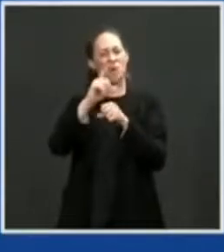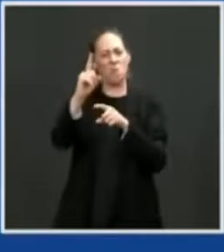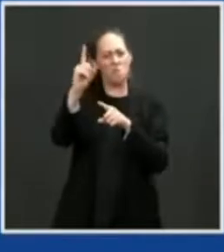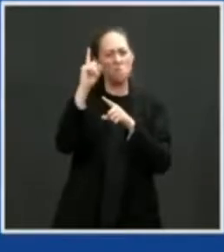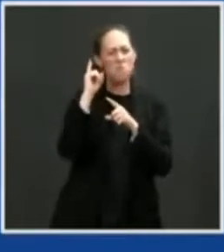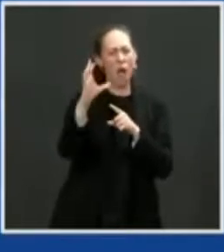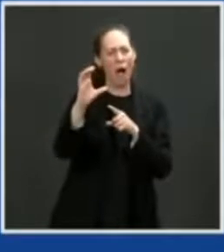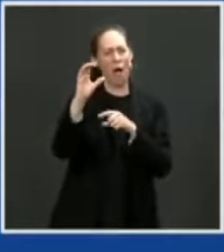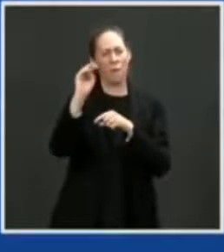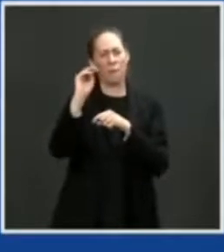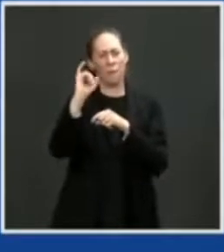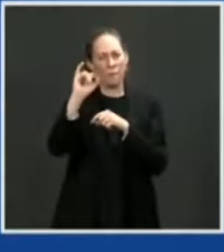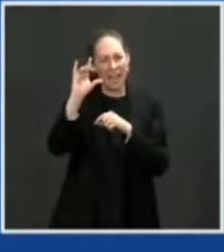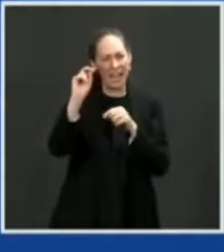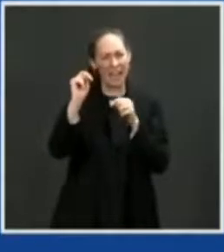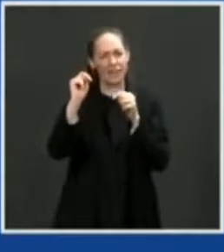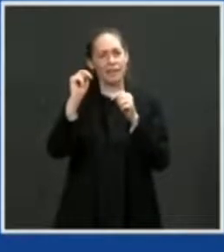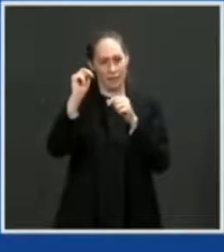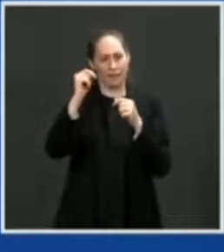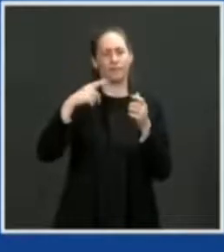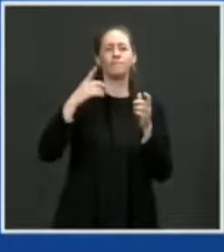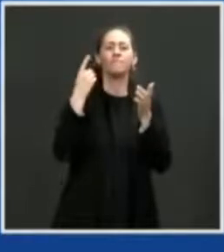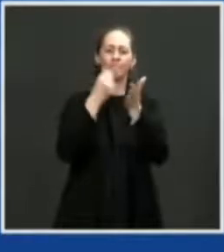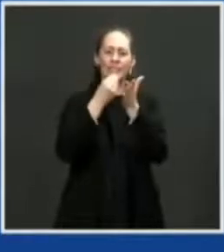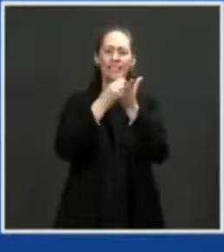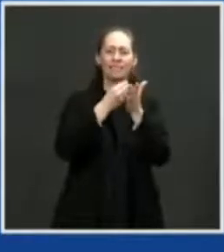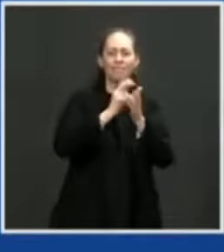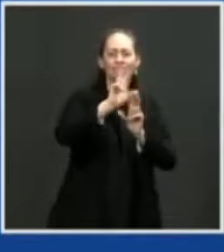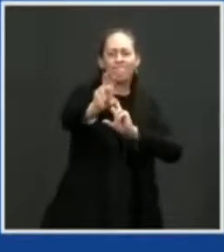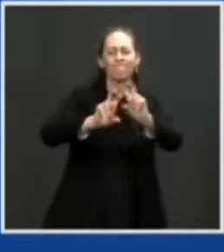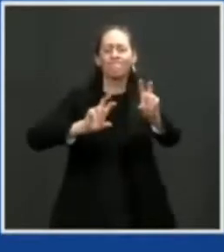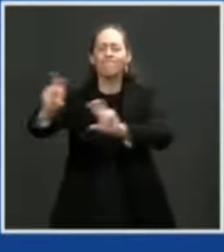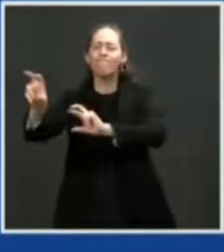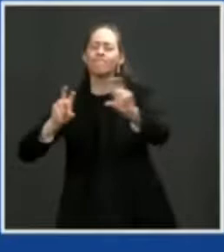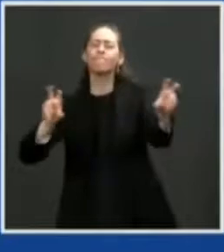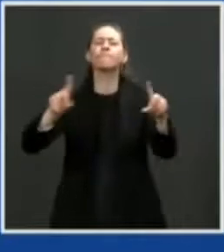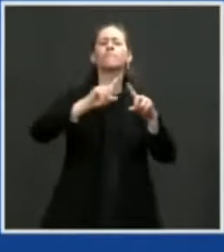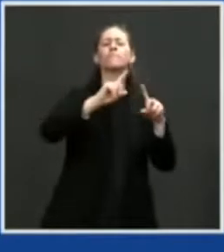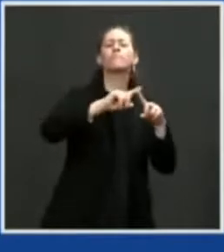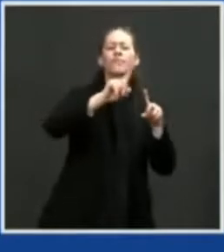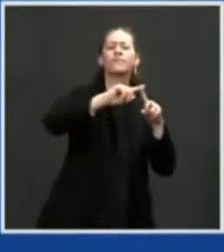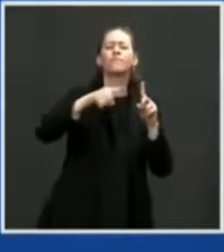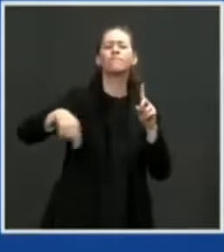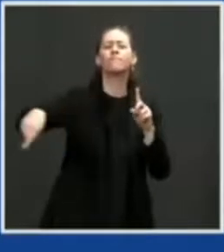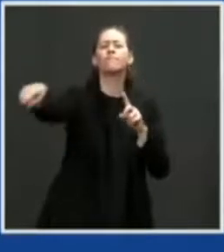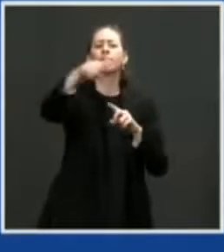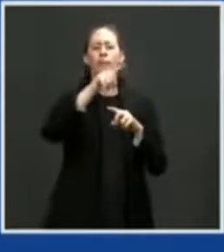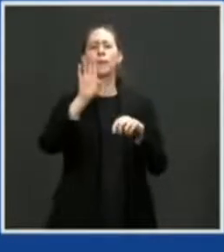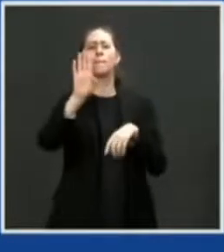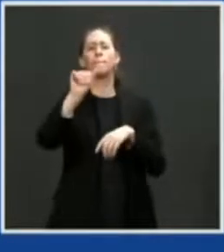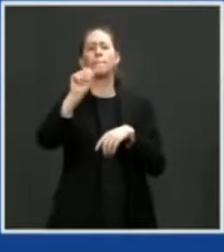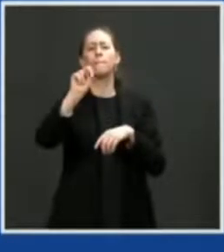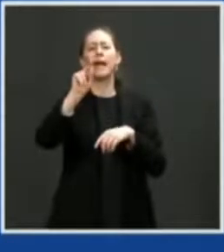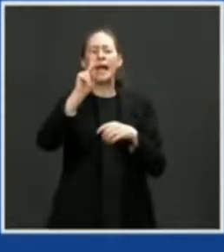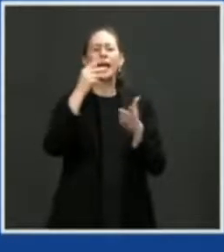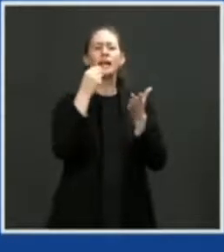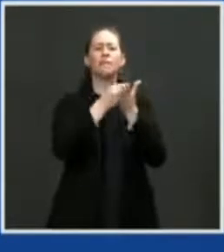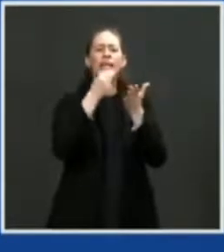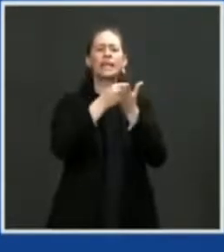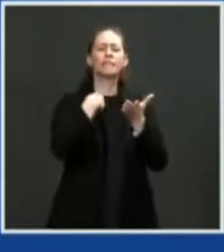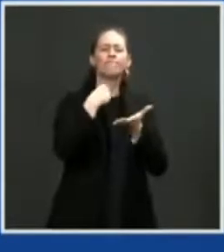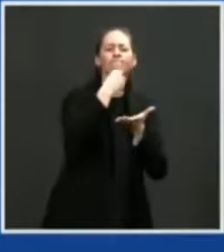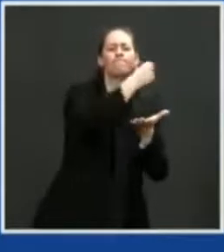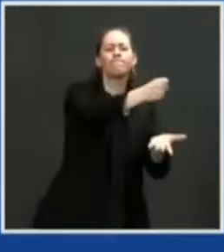$1,400 have gone into people's bank accounts. That's real a money lot of in people's dinero. Pockets, bringing relief instantly